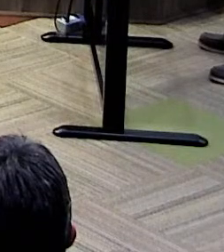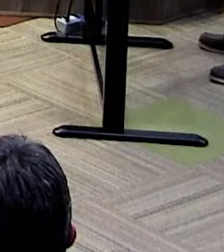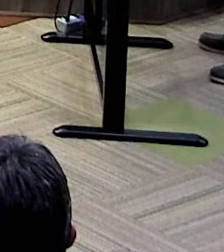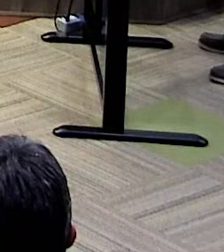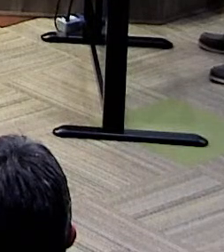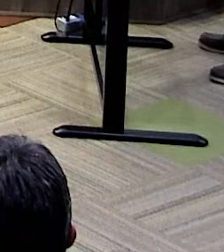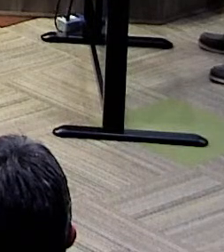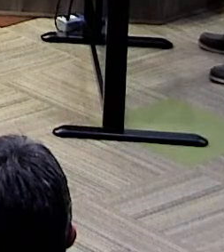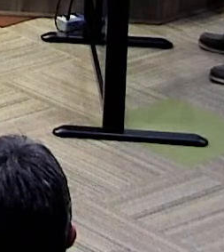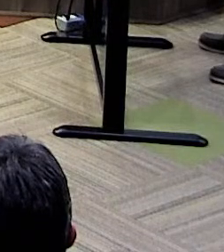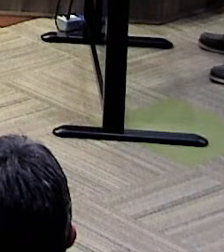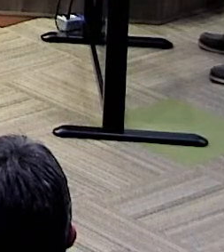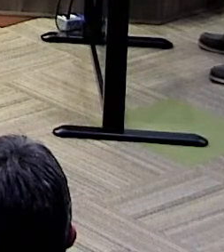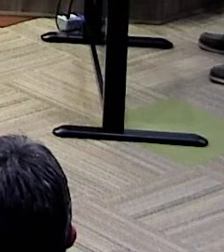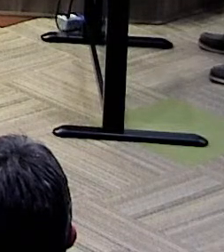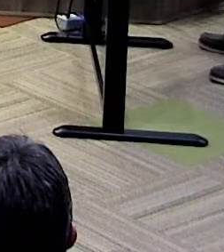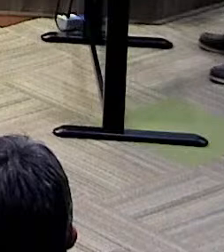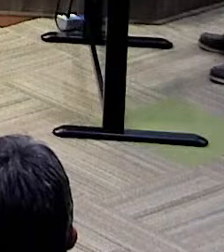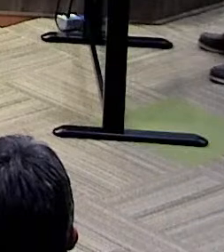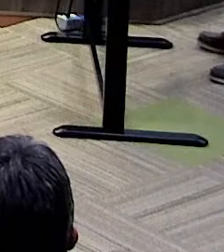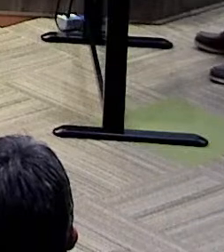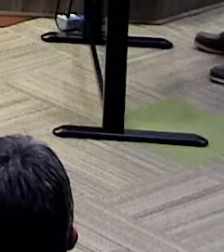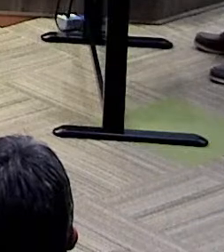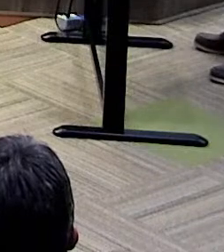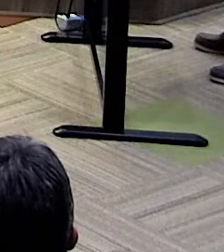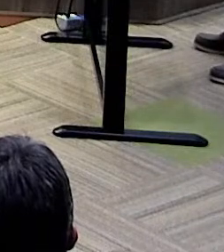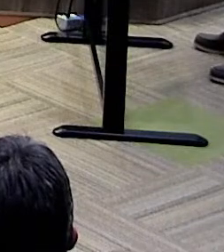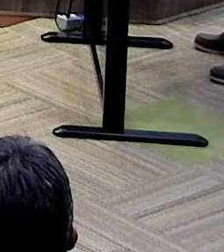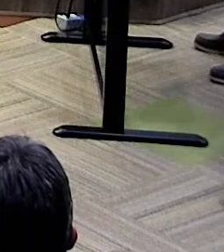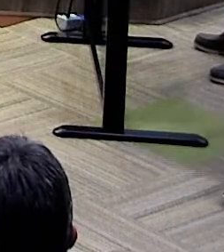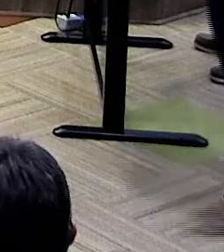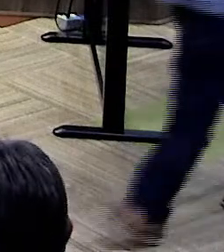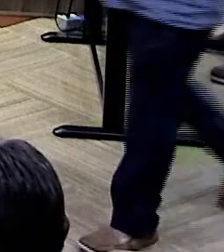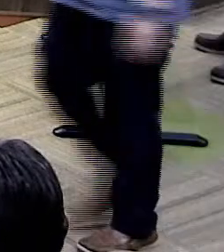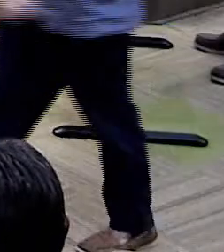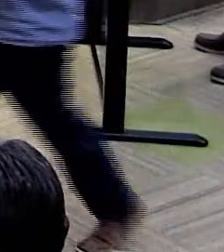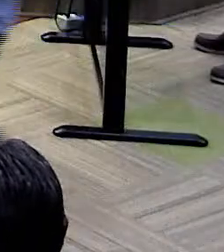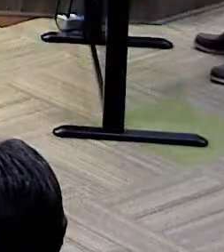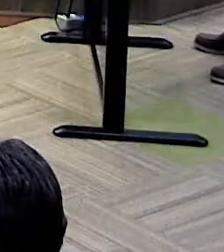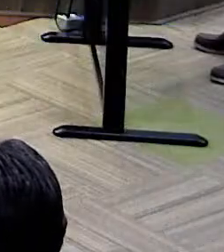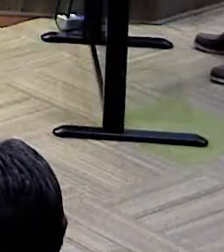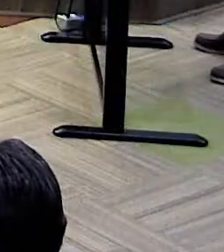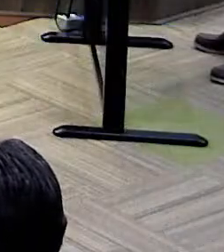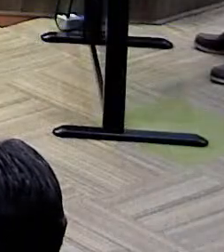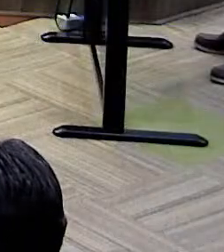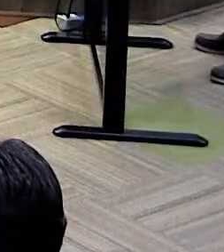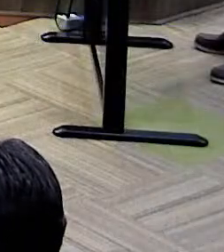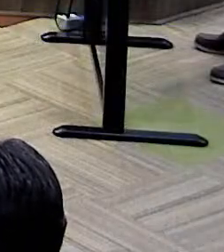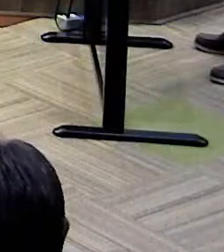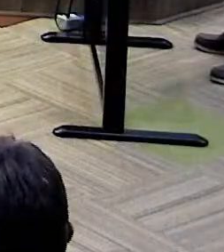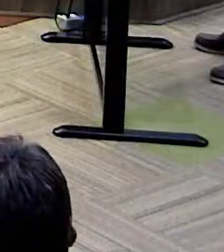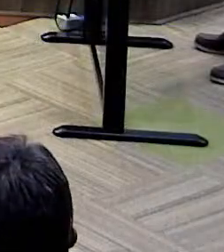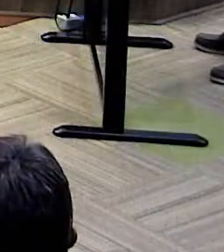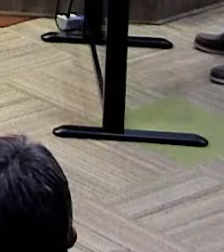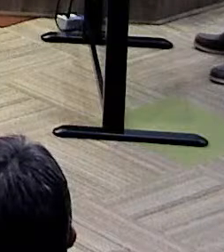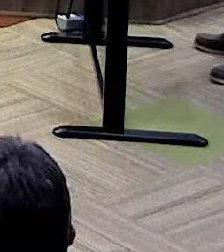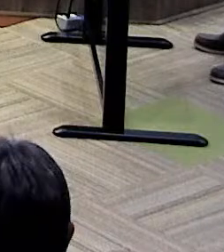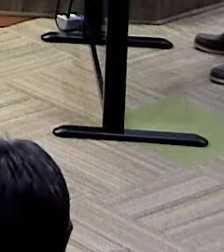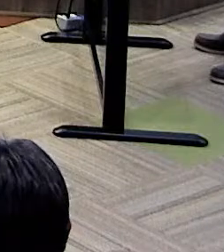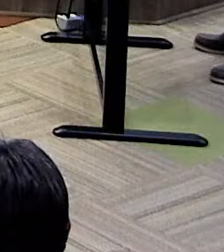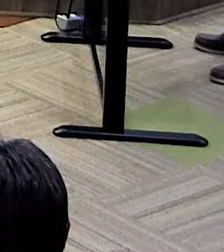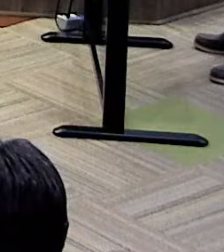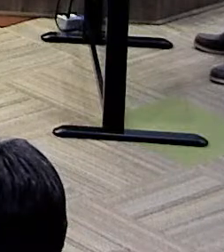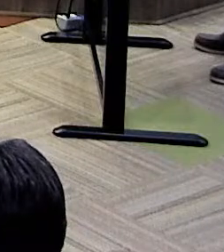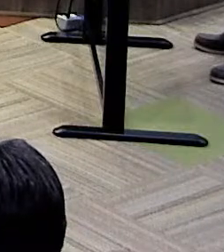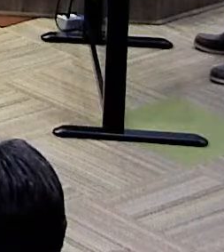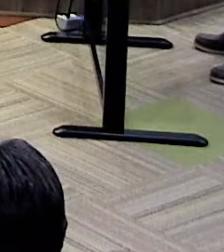How high does that go, Jonathan? That's good, thanks. All right, there we go. If they want the people, and I should be telling them and not you, if they want to have a new